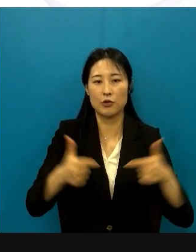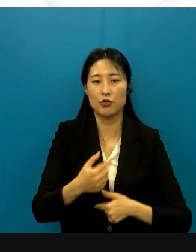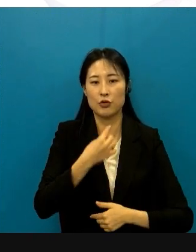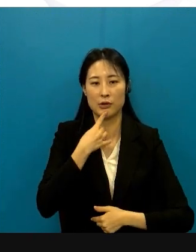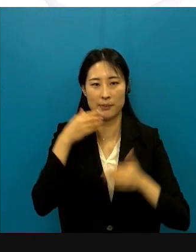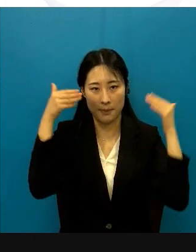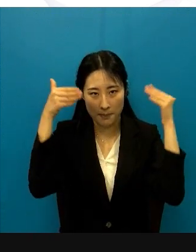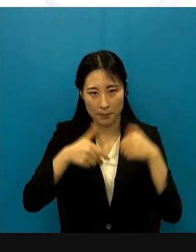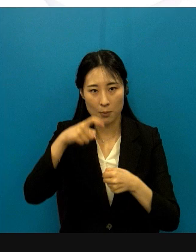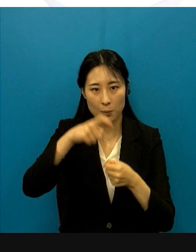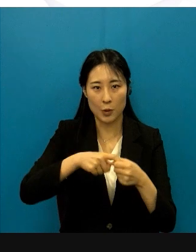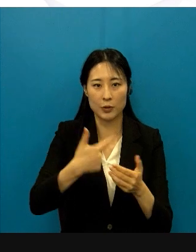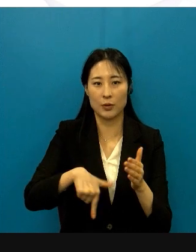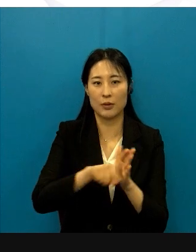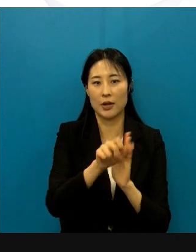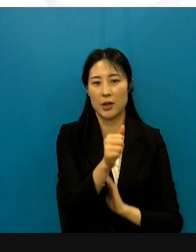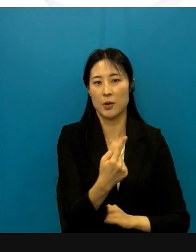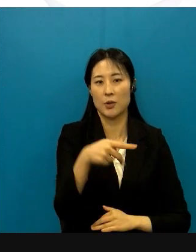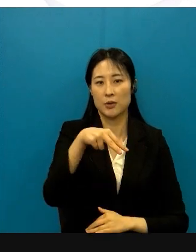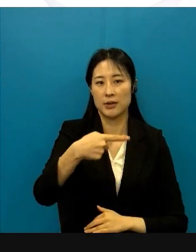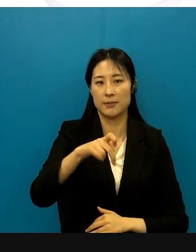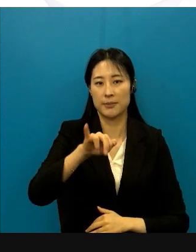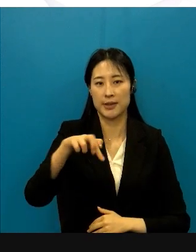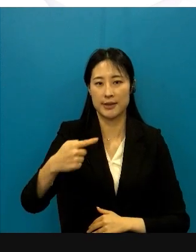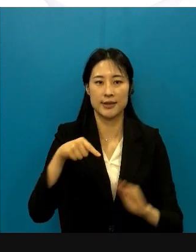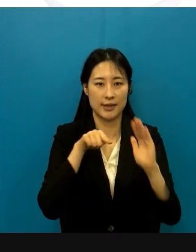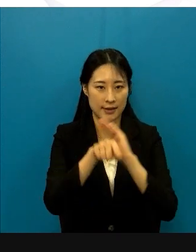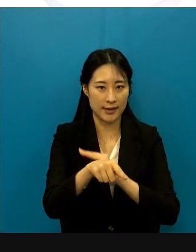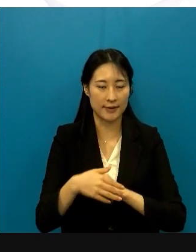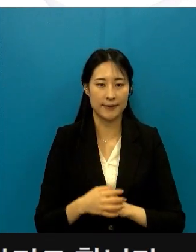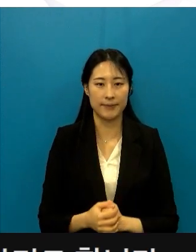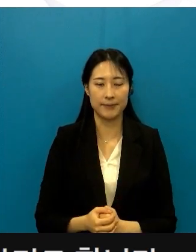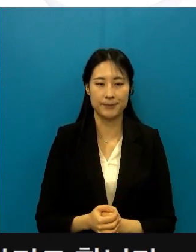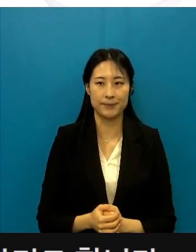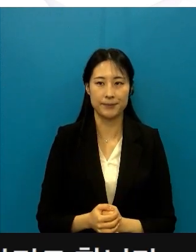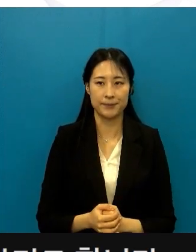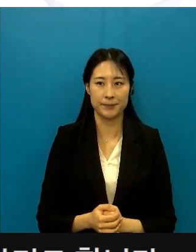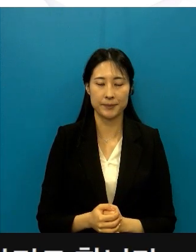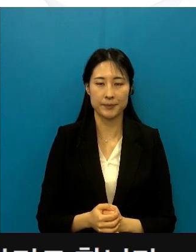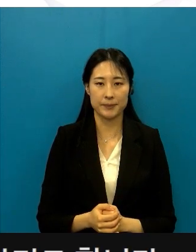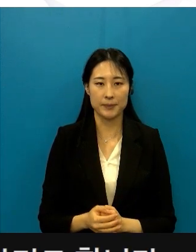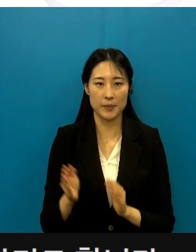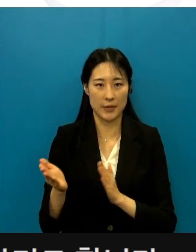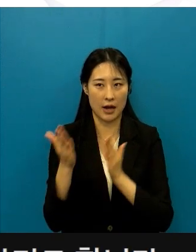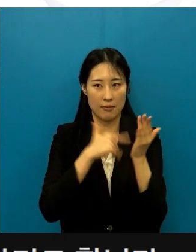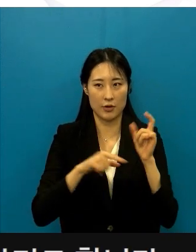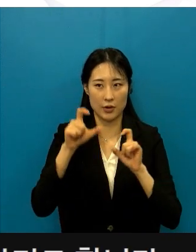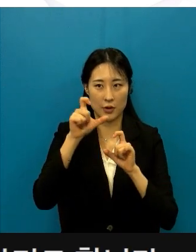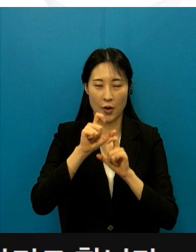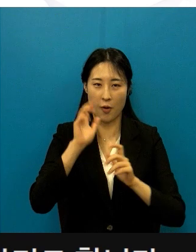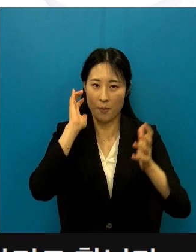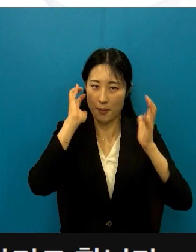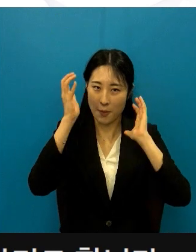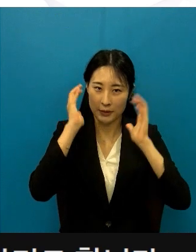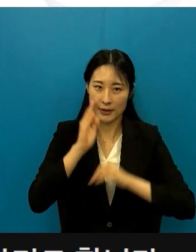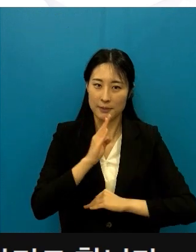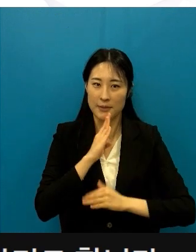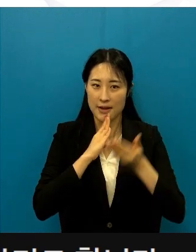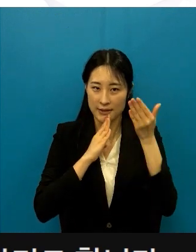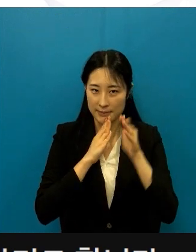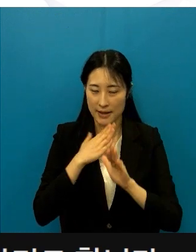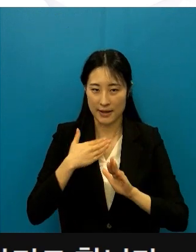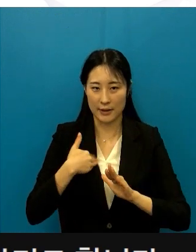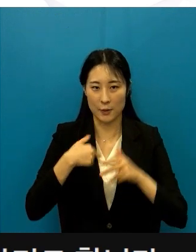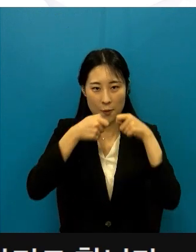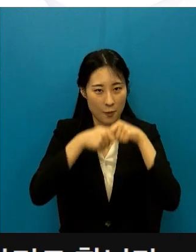looking slide, apologies, but just bear with me, I will tell you the most important things about it. These are death statistics for